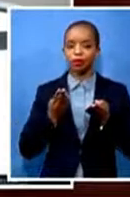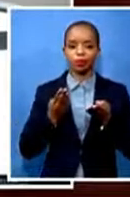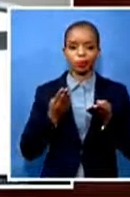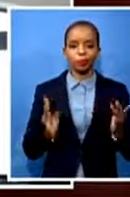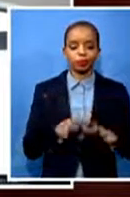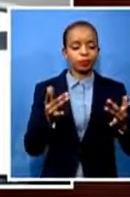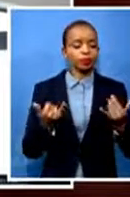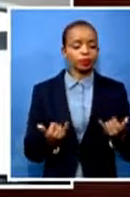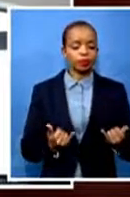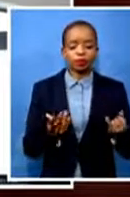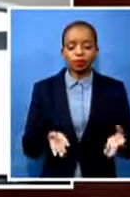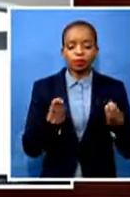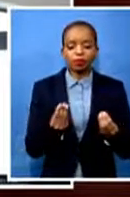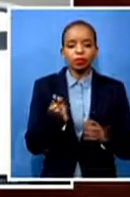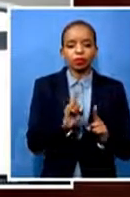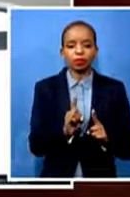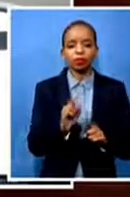State, Northwest,